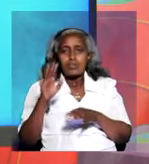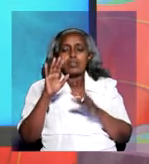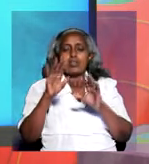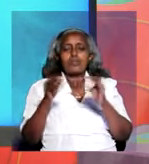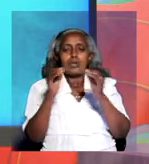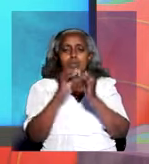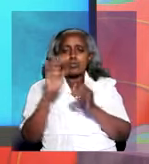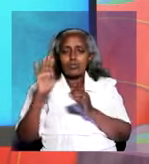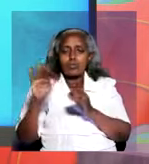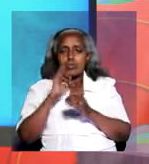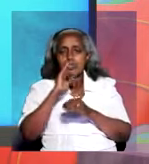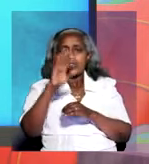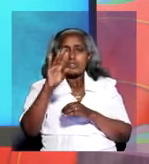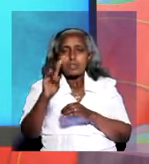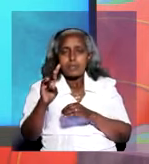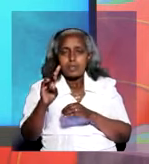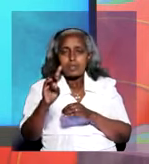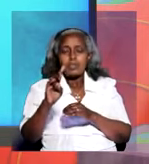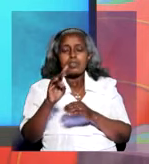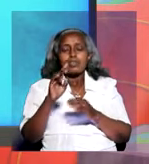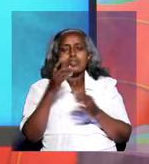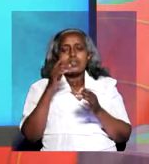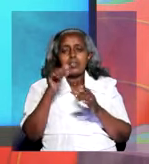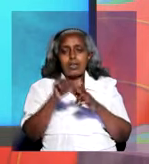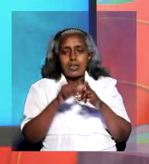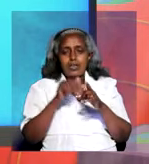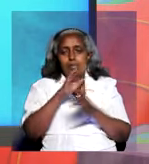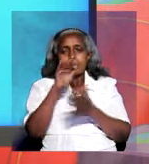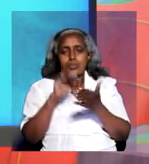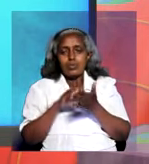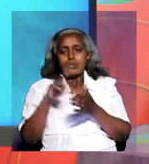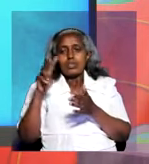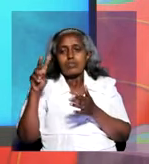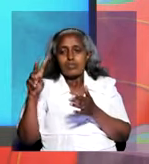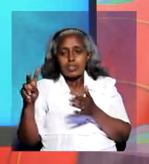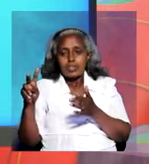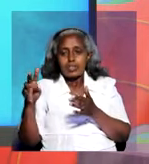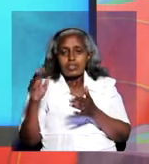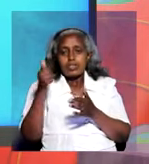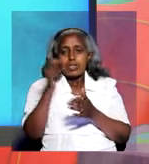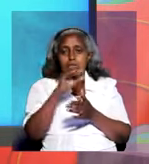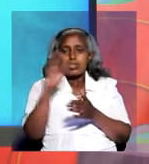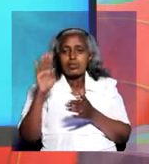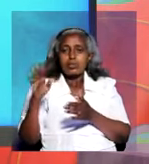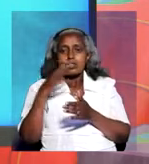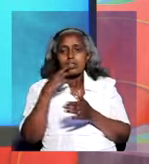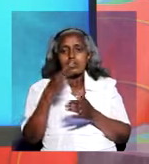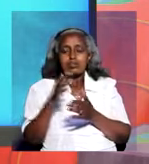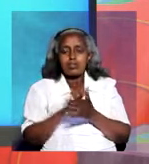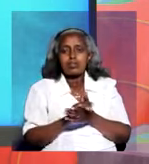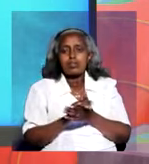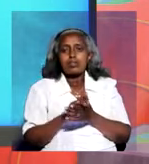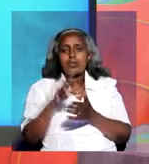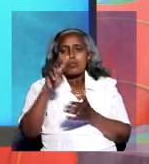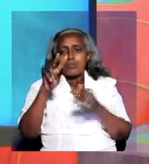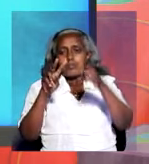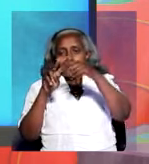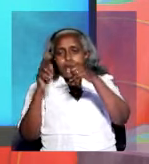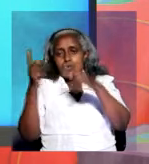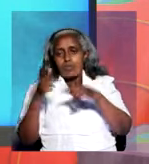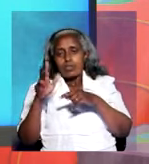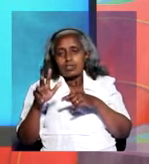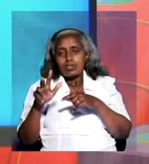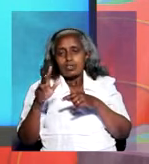b is given 7, and the angle between vectors a and b is this pi over 0 or 60